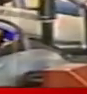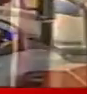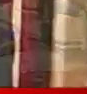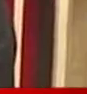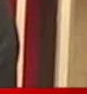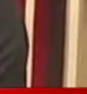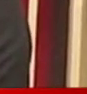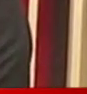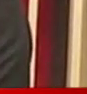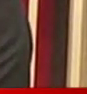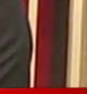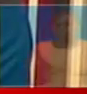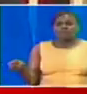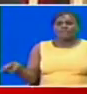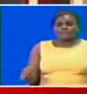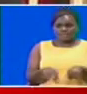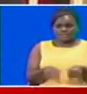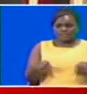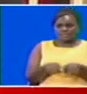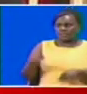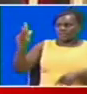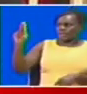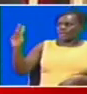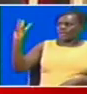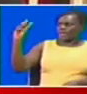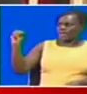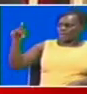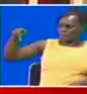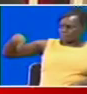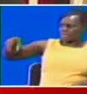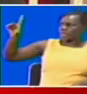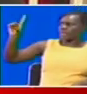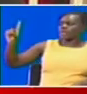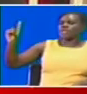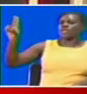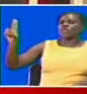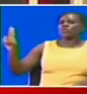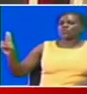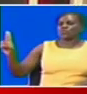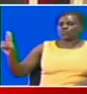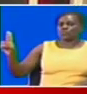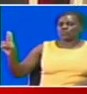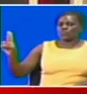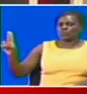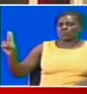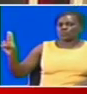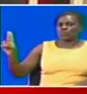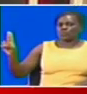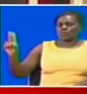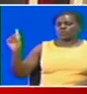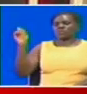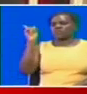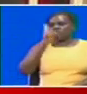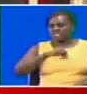We, as the Kenya Medical Practitioners, Pharmacists and Dentists Union, have